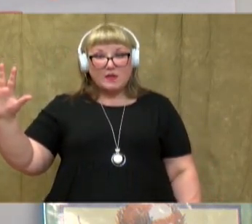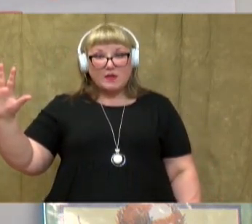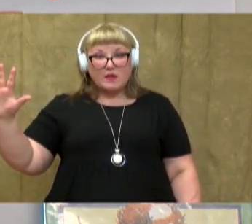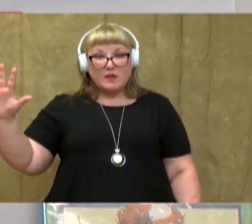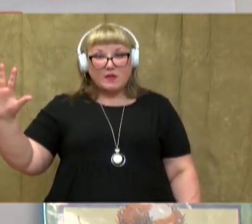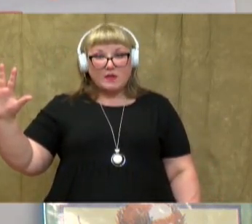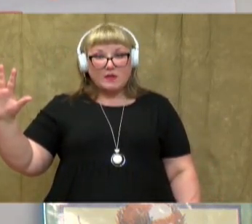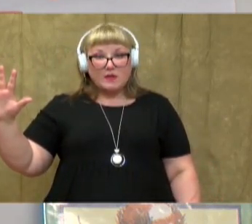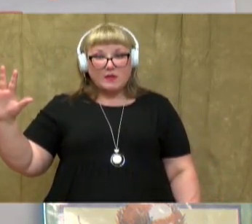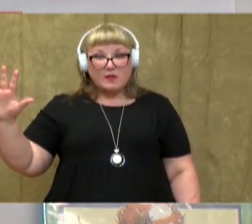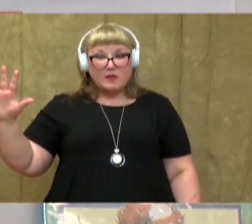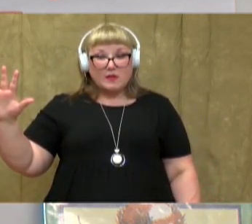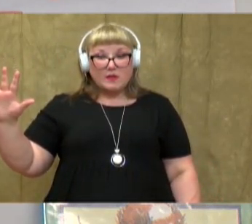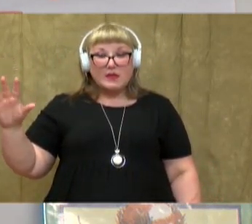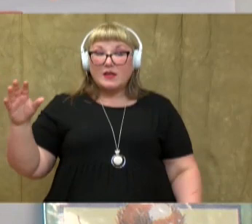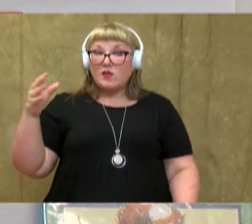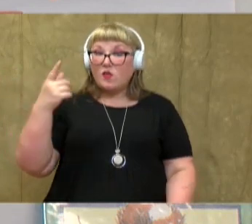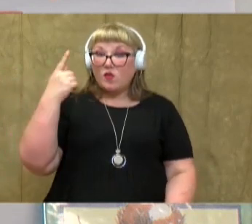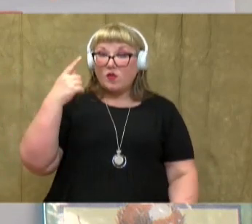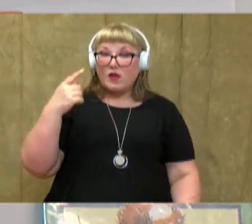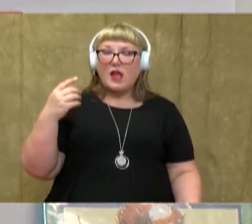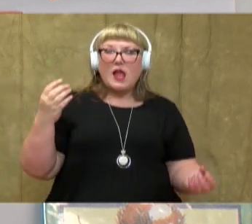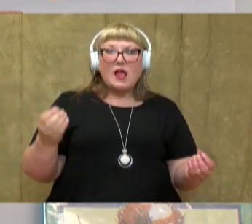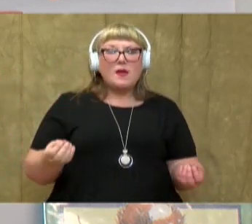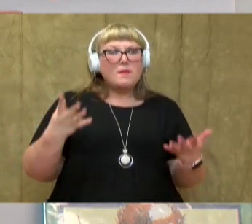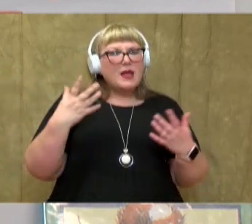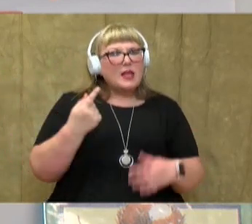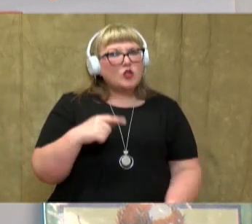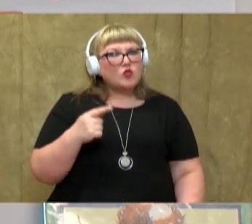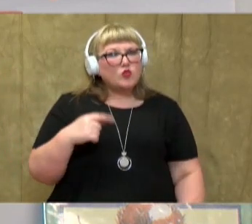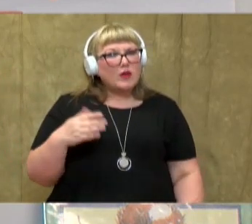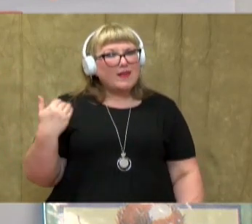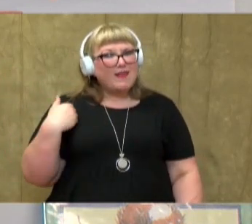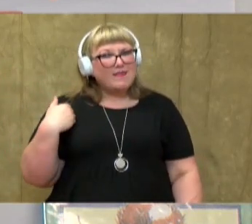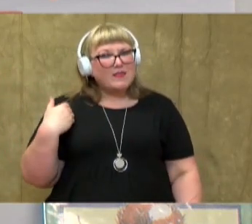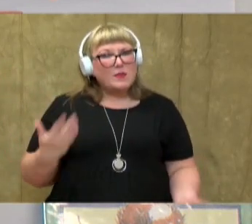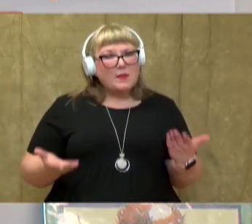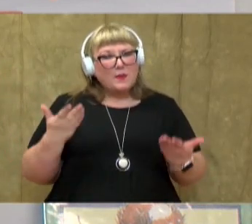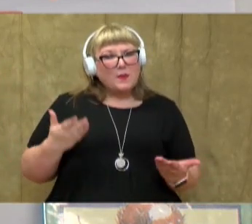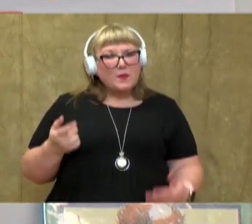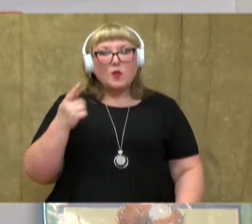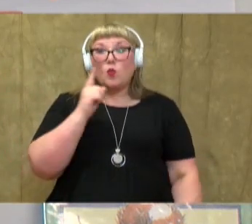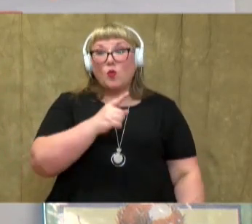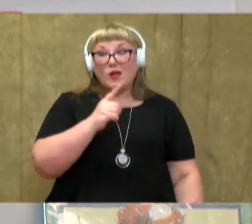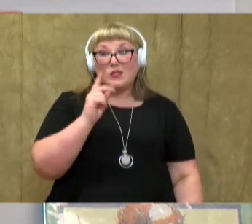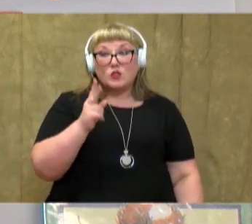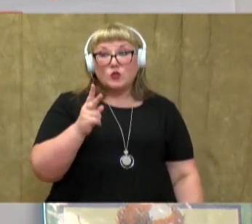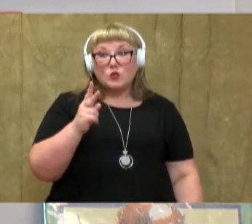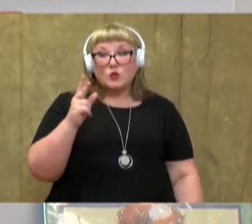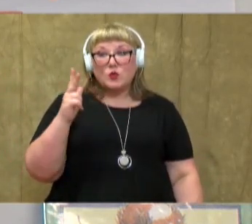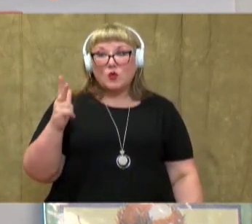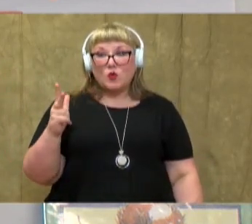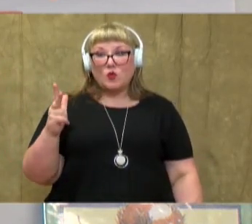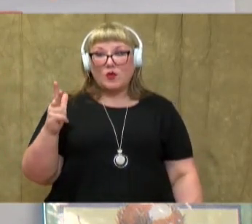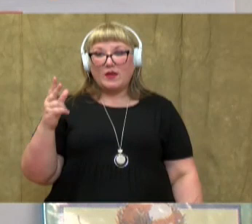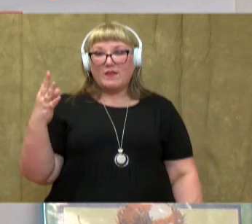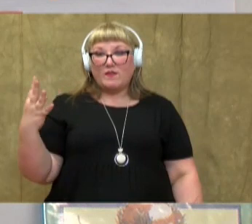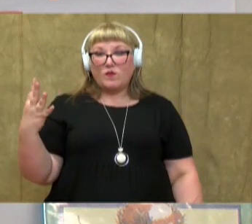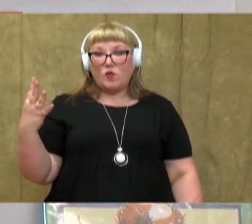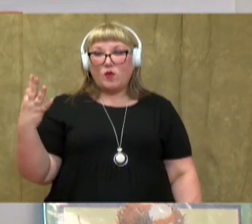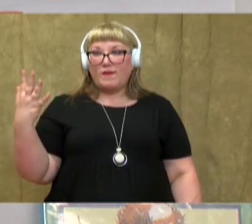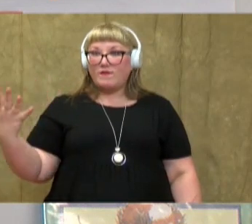our five guinea pigs in our blue basket, let's count how many green we think we might have. One, two,